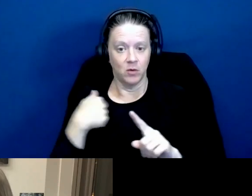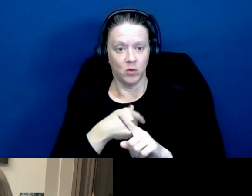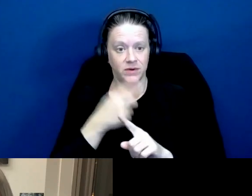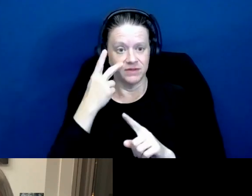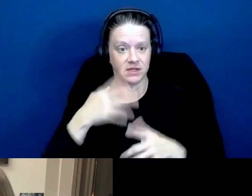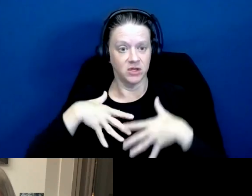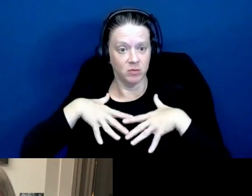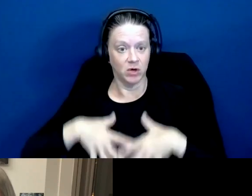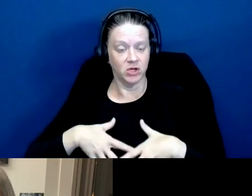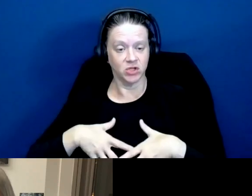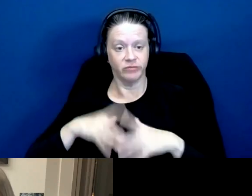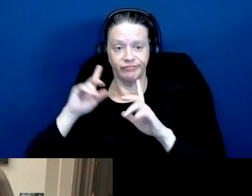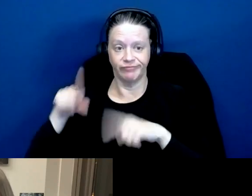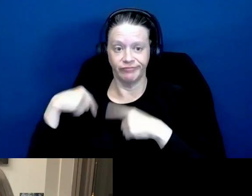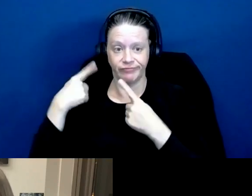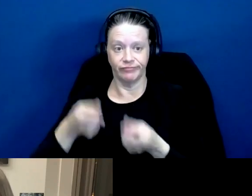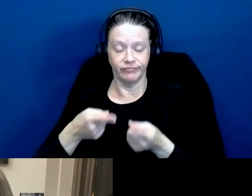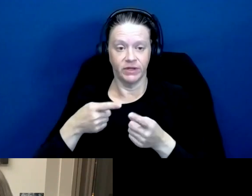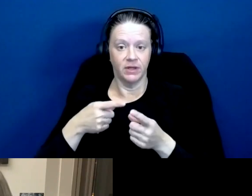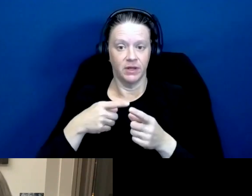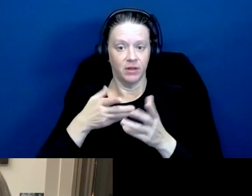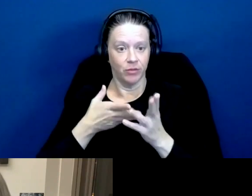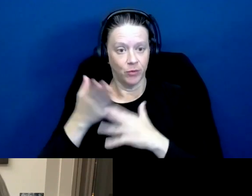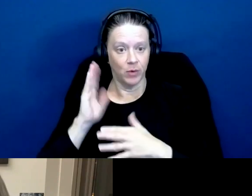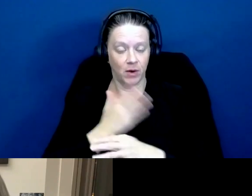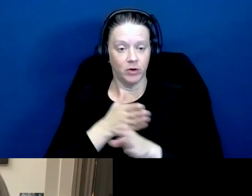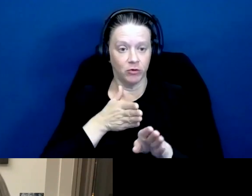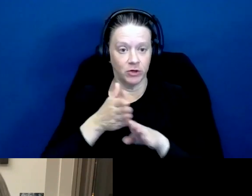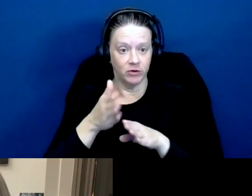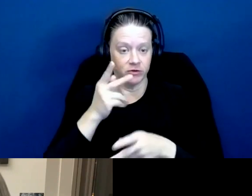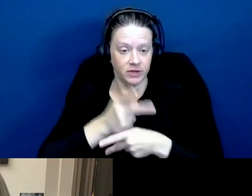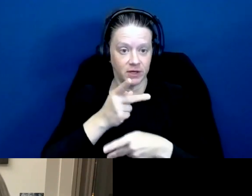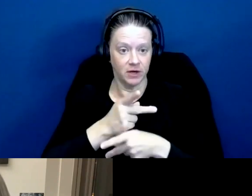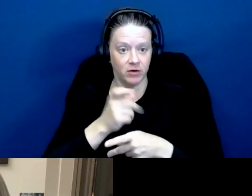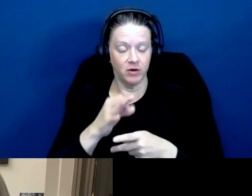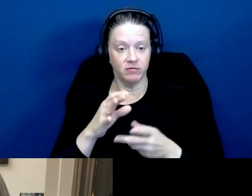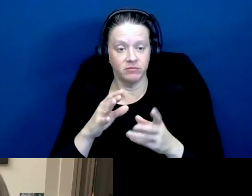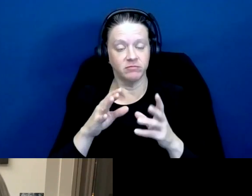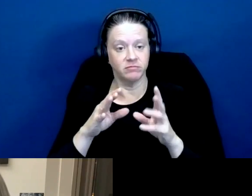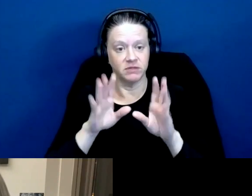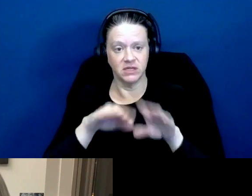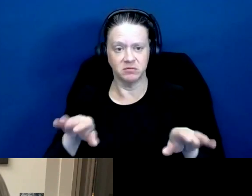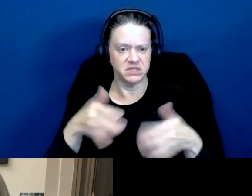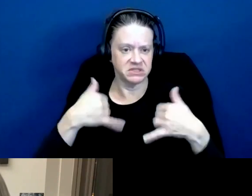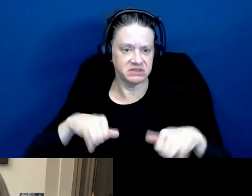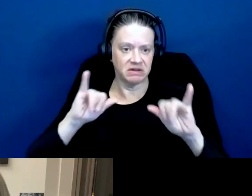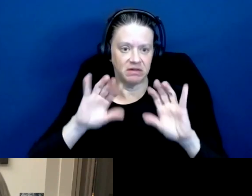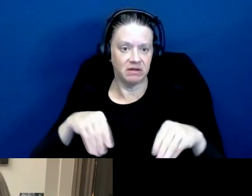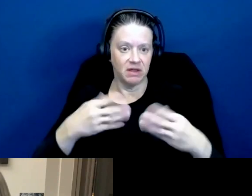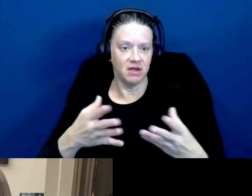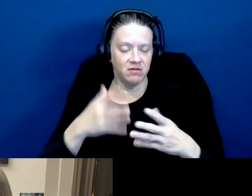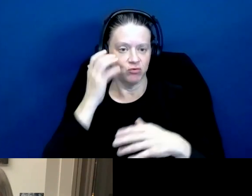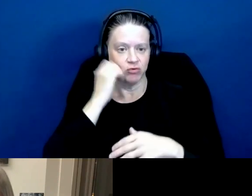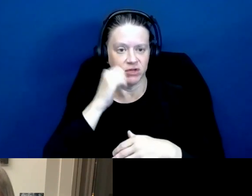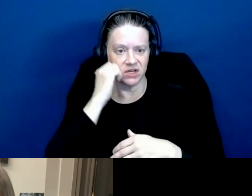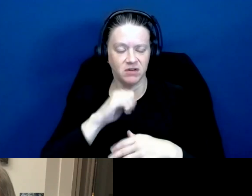our careers, taking care of kids, and we still give routine childhood vaccines. So again, I wouldn't expect anything